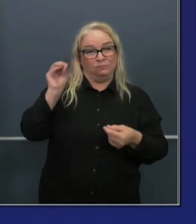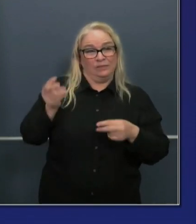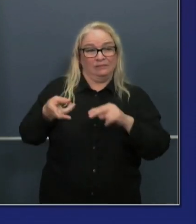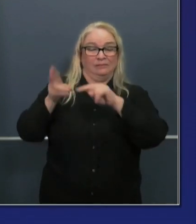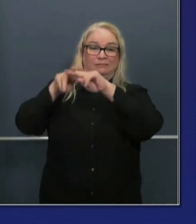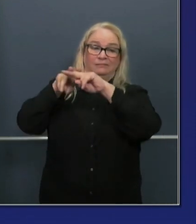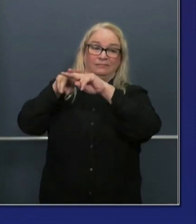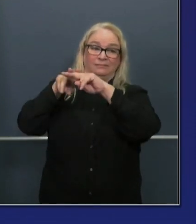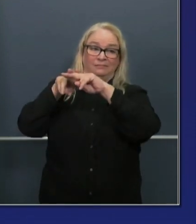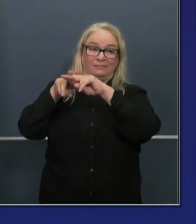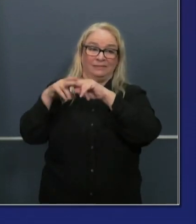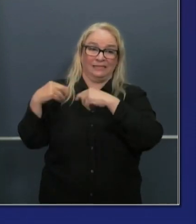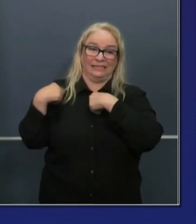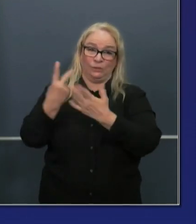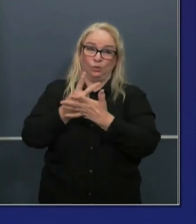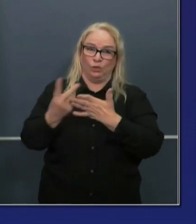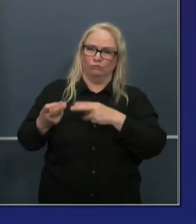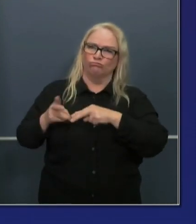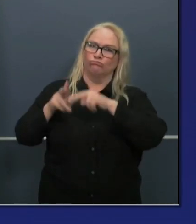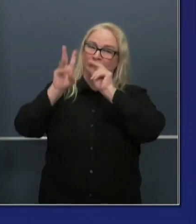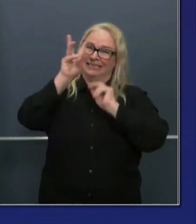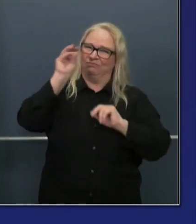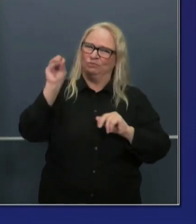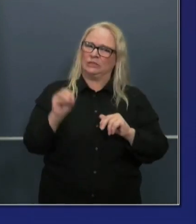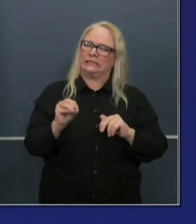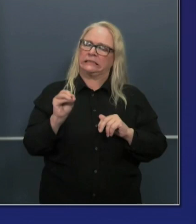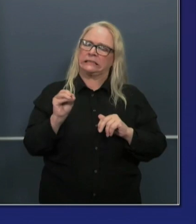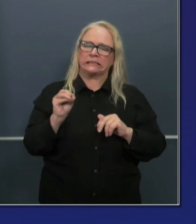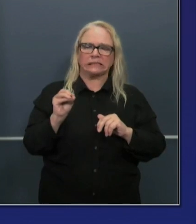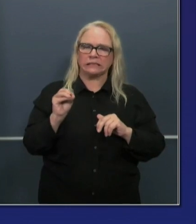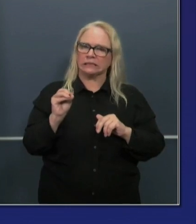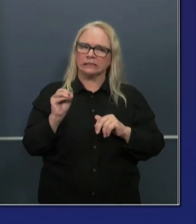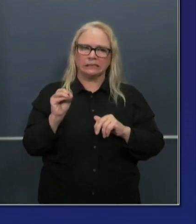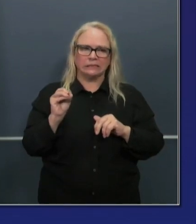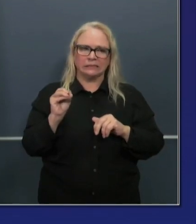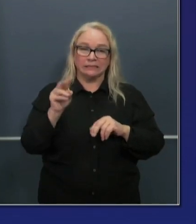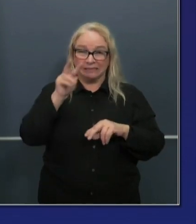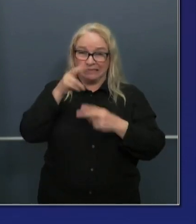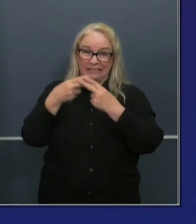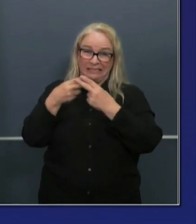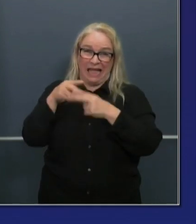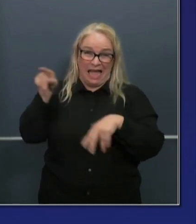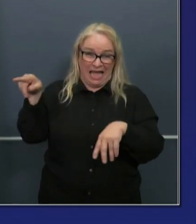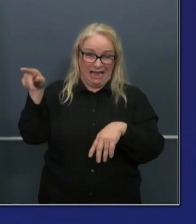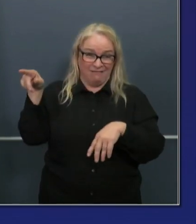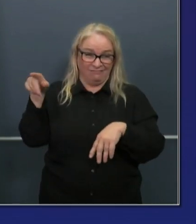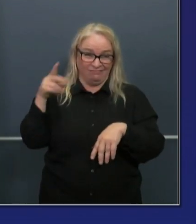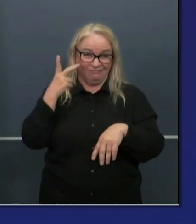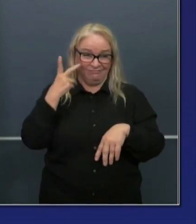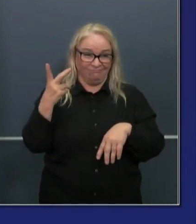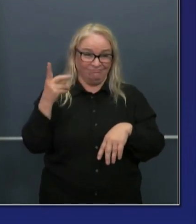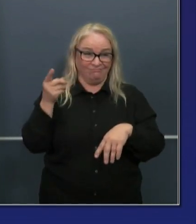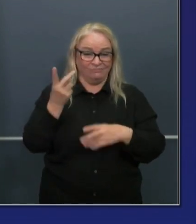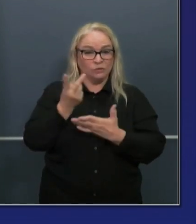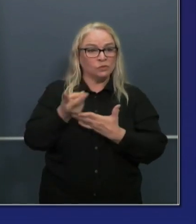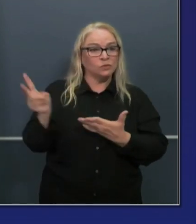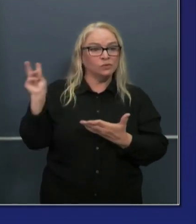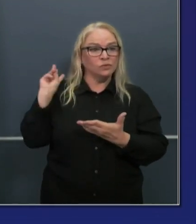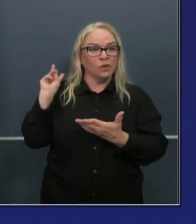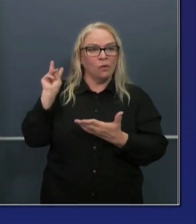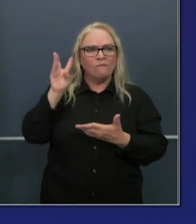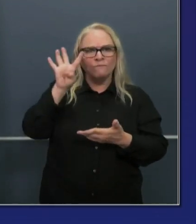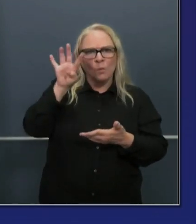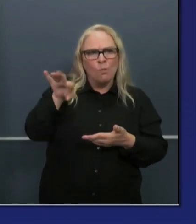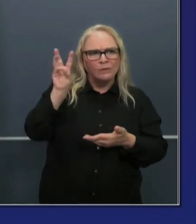me highlight that a little bit more by focusing on this slide that shows just 14 days ago it was